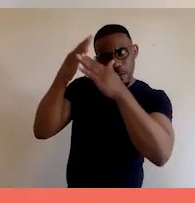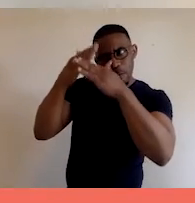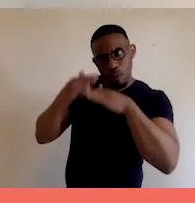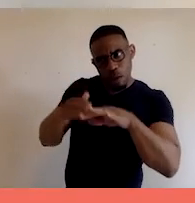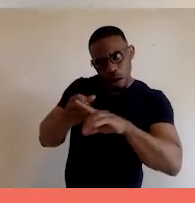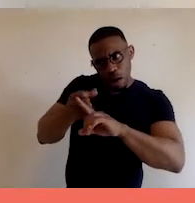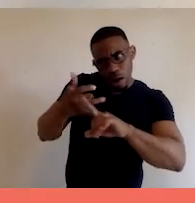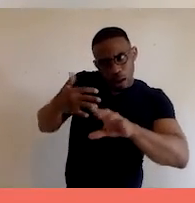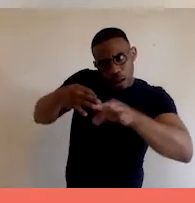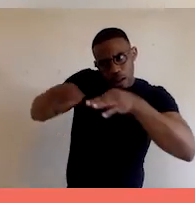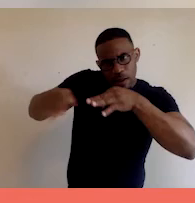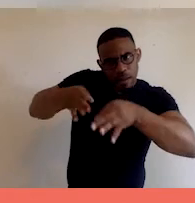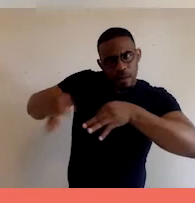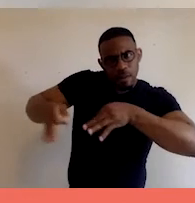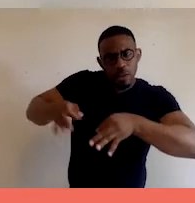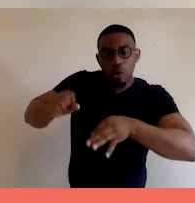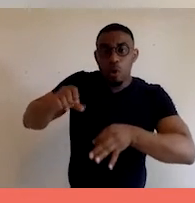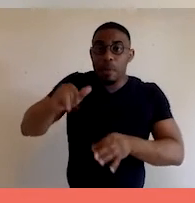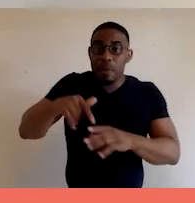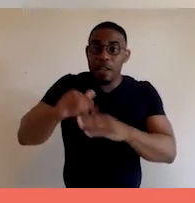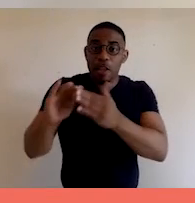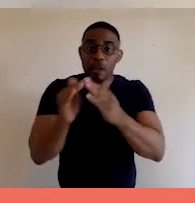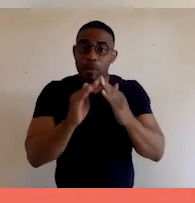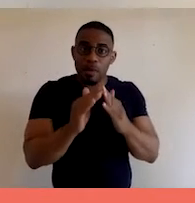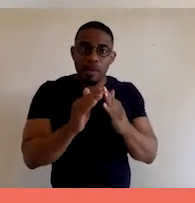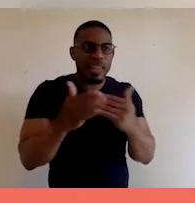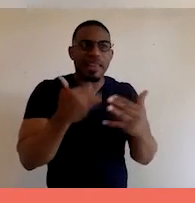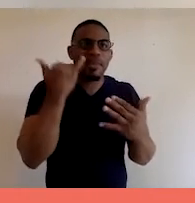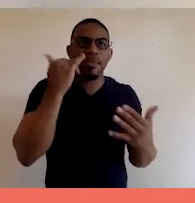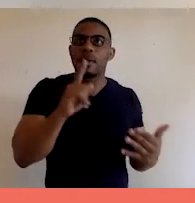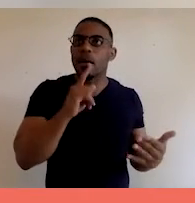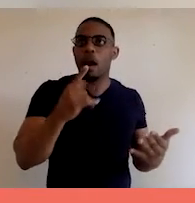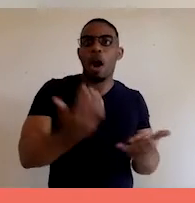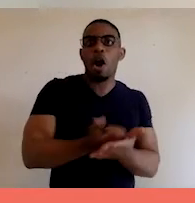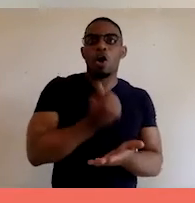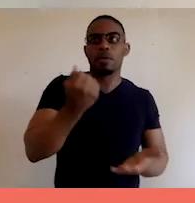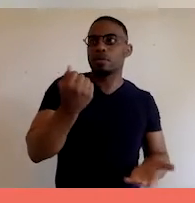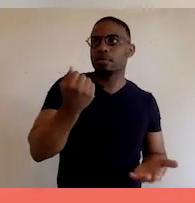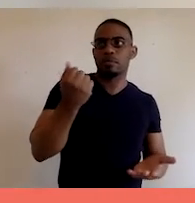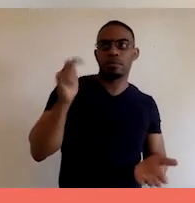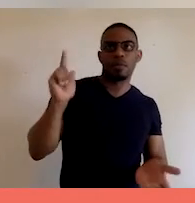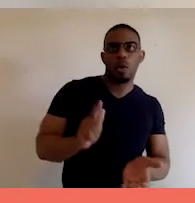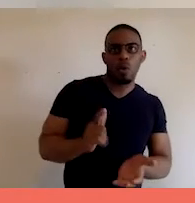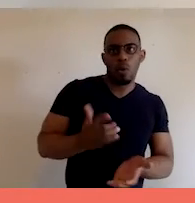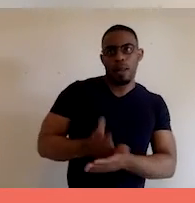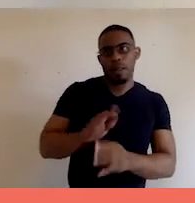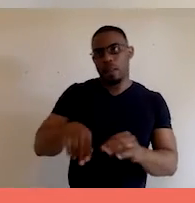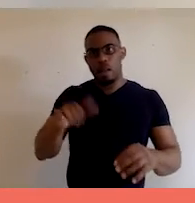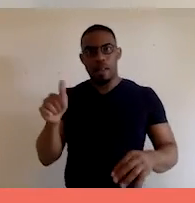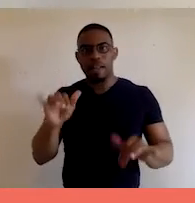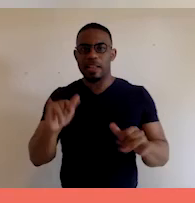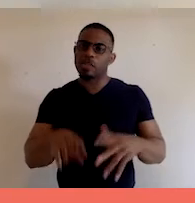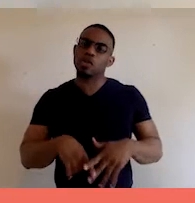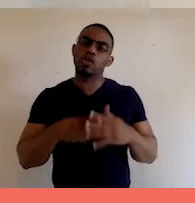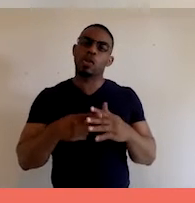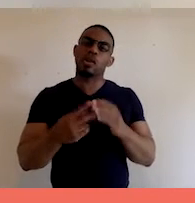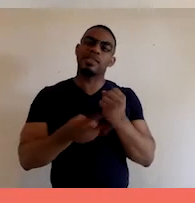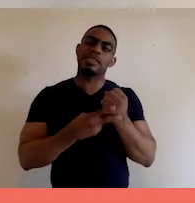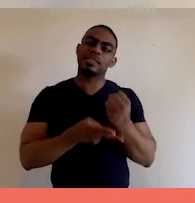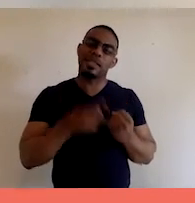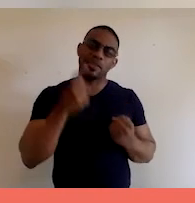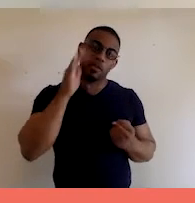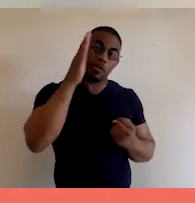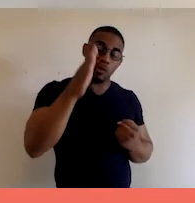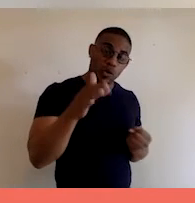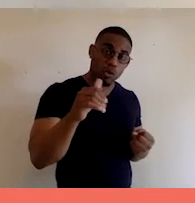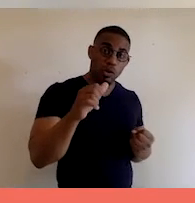and explained so people in these communities, even if they are earning a lower income than others, can start saving for the